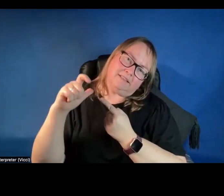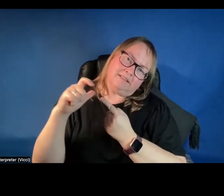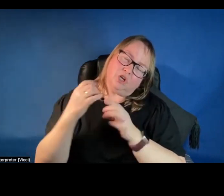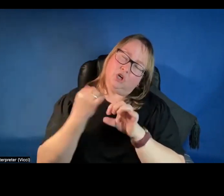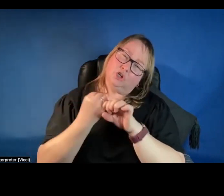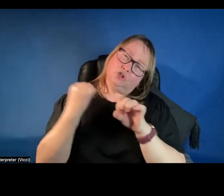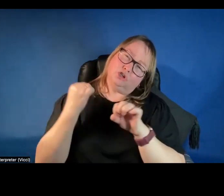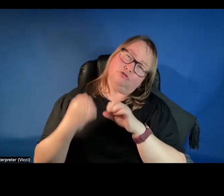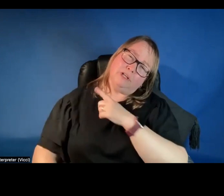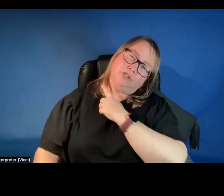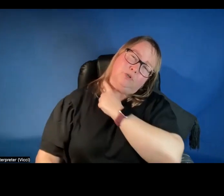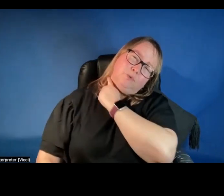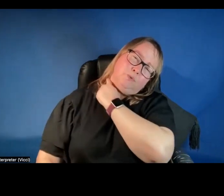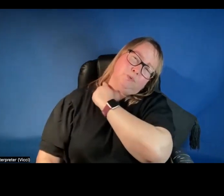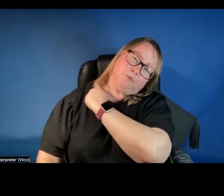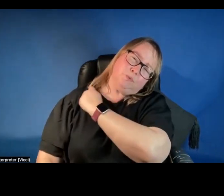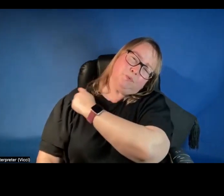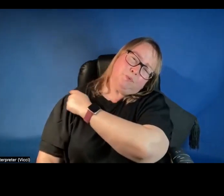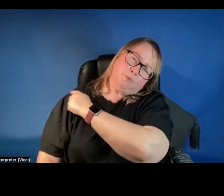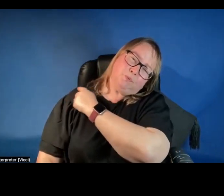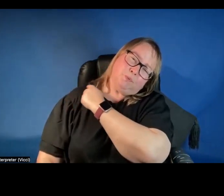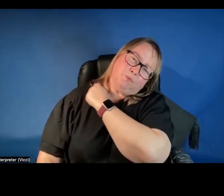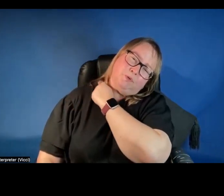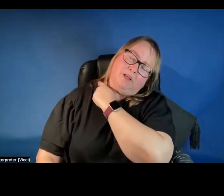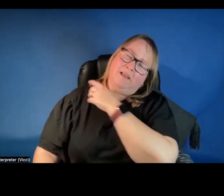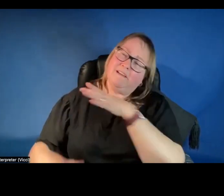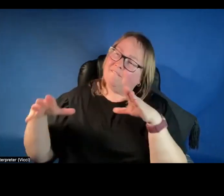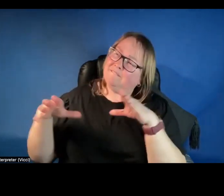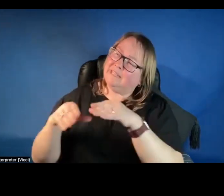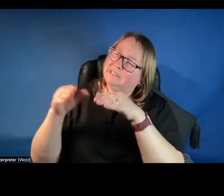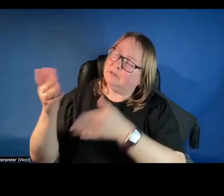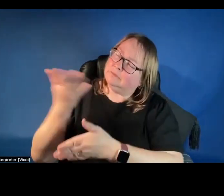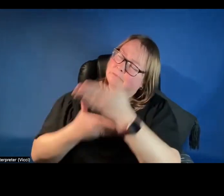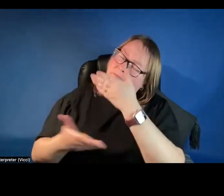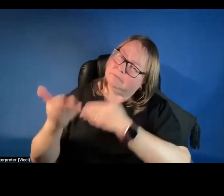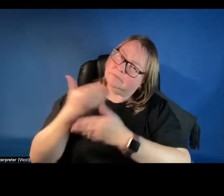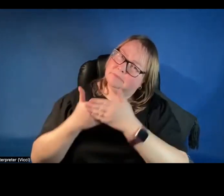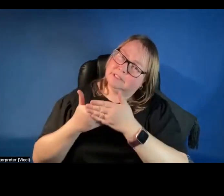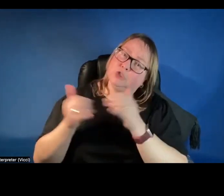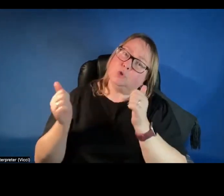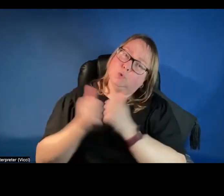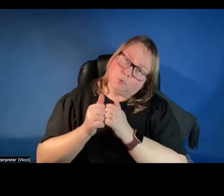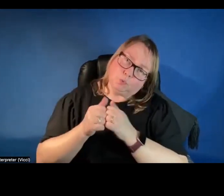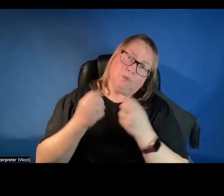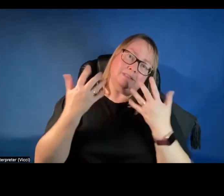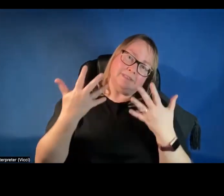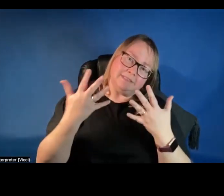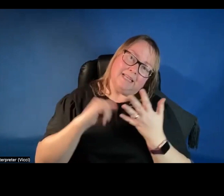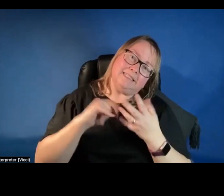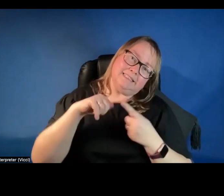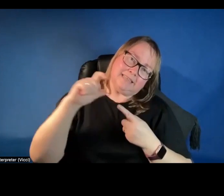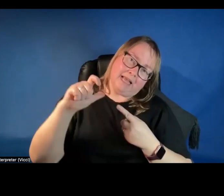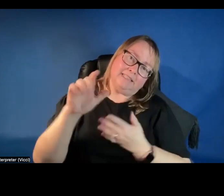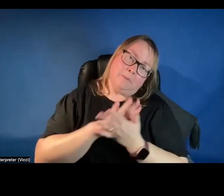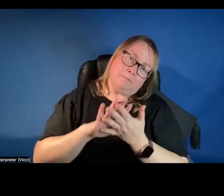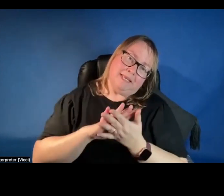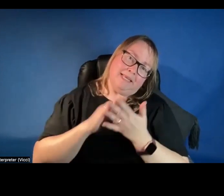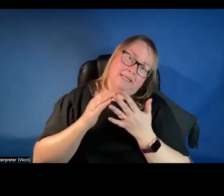be, I've been told at least by a physiotherapist, has to be about 10 seconds long. So really give